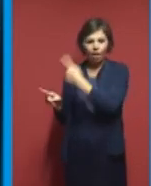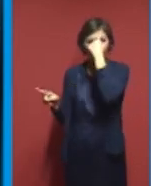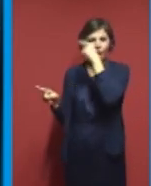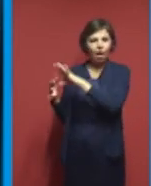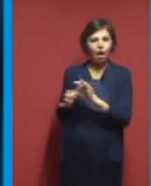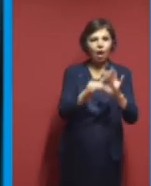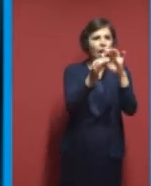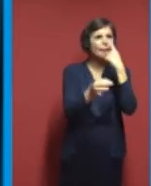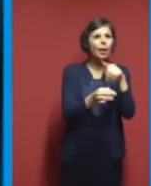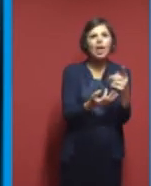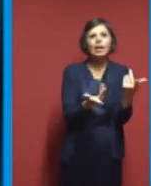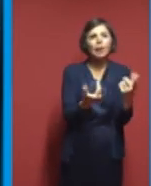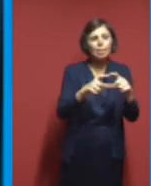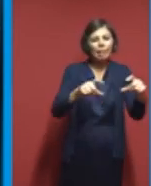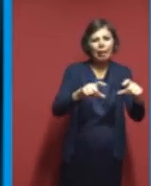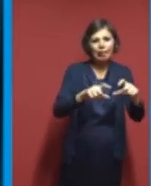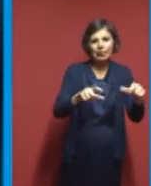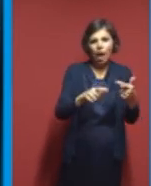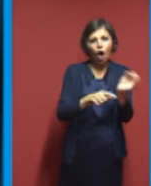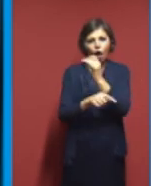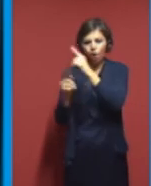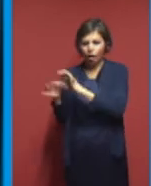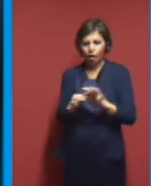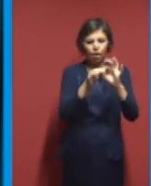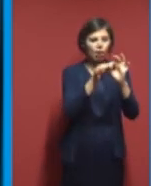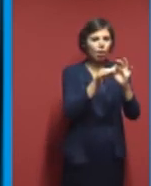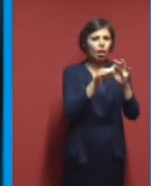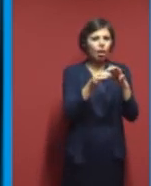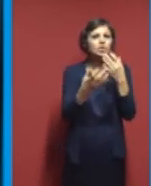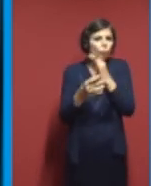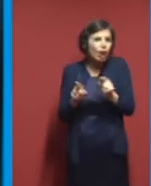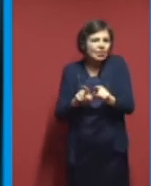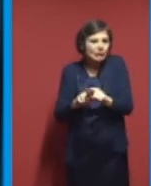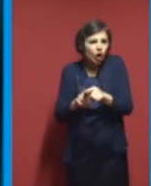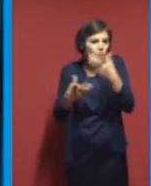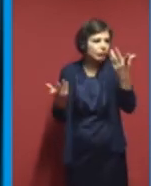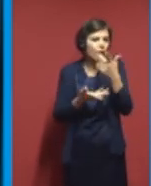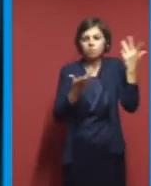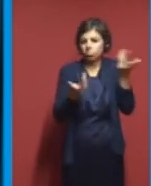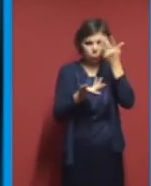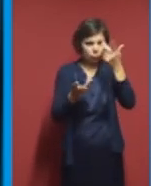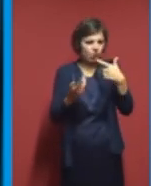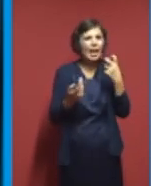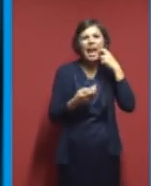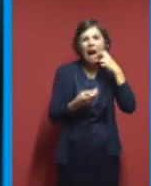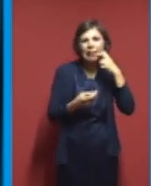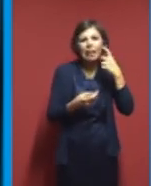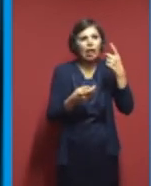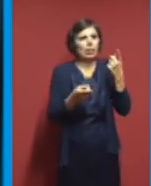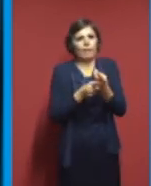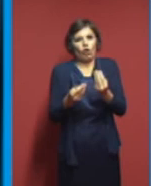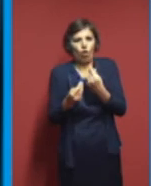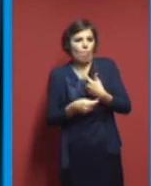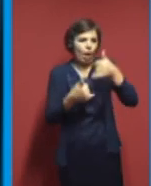to feed our cows to make meat, why don't we skip all that and grow meat from scratch? And then, of course, the work of Oren Katz growing